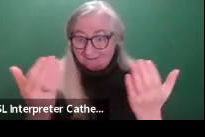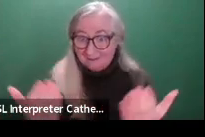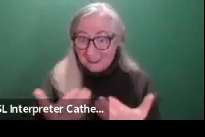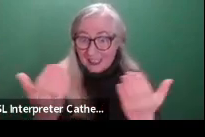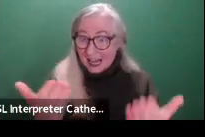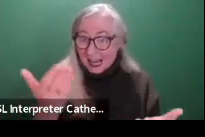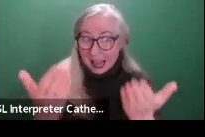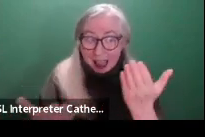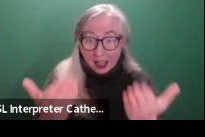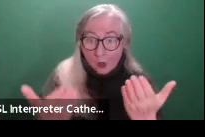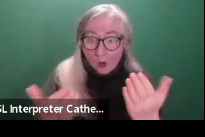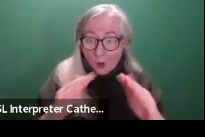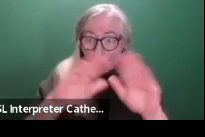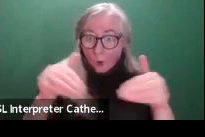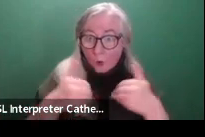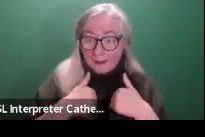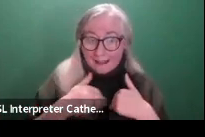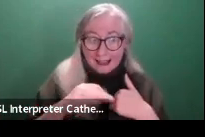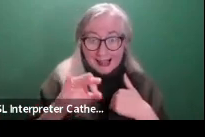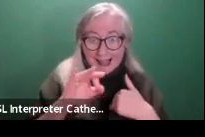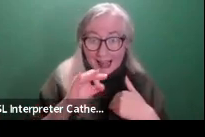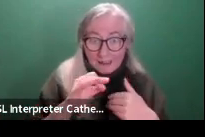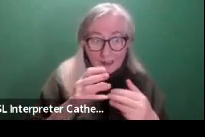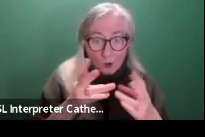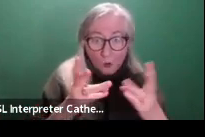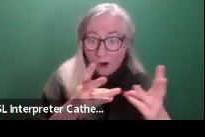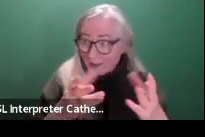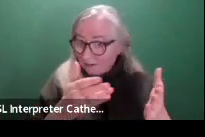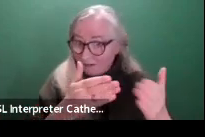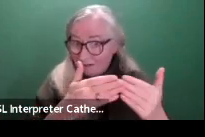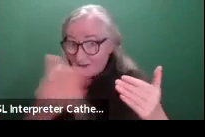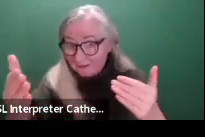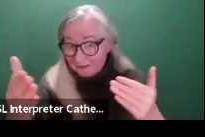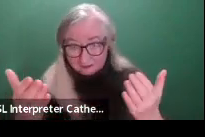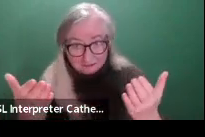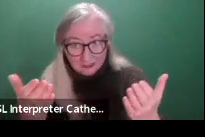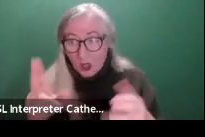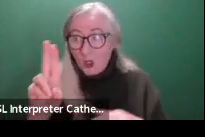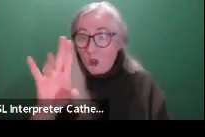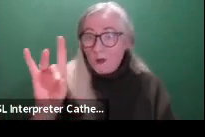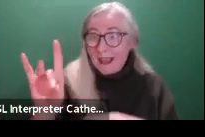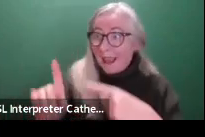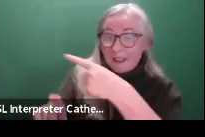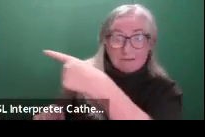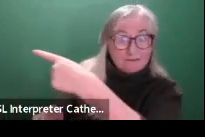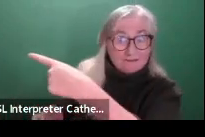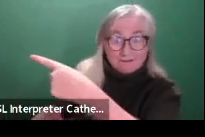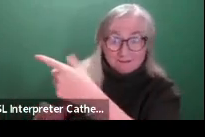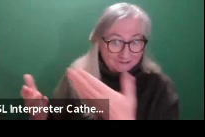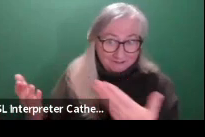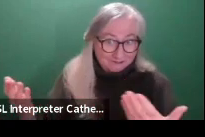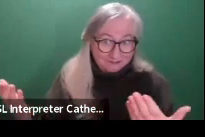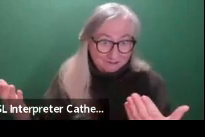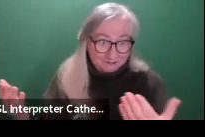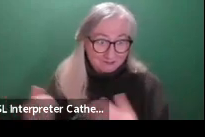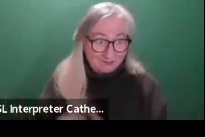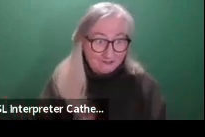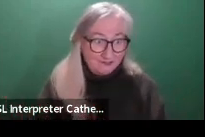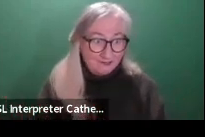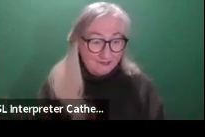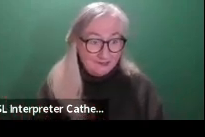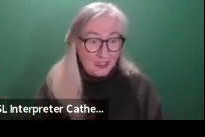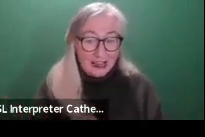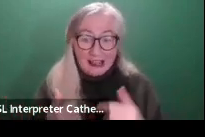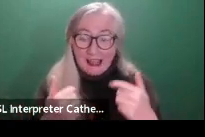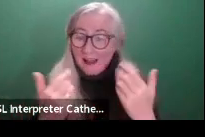we get work is going to change anytime soon. Certainly in the UK, I can't speak for Ireland. I